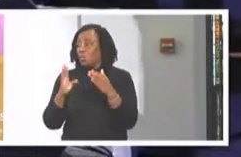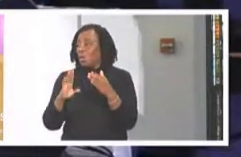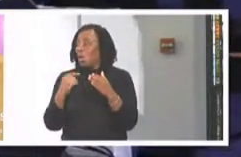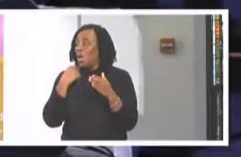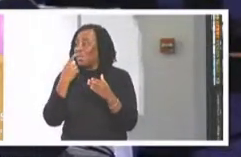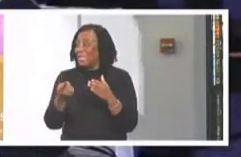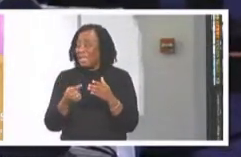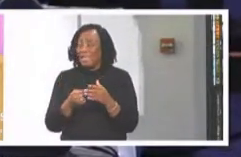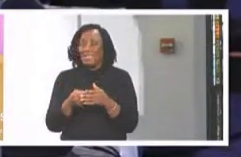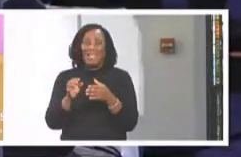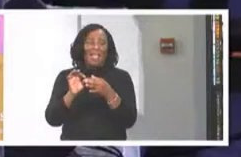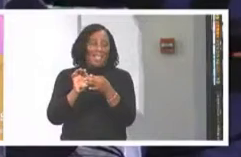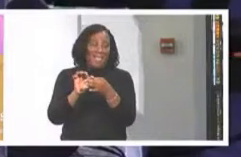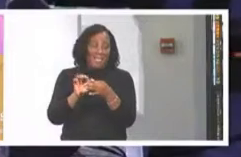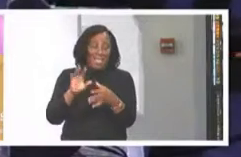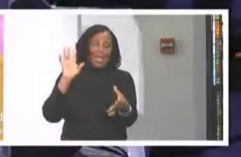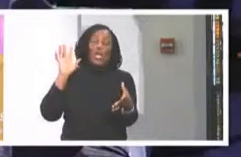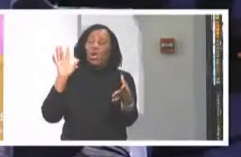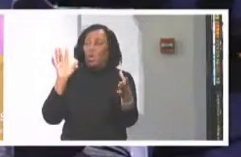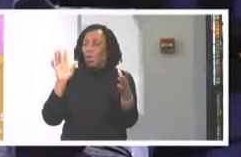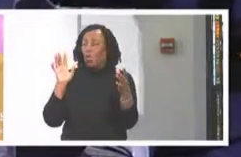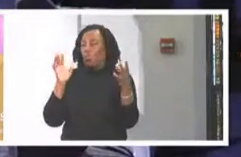Let it go.